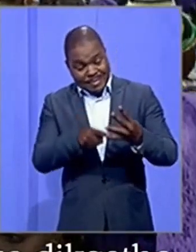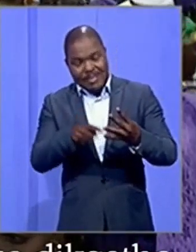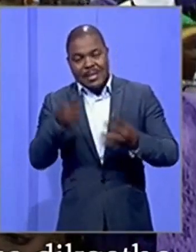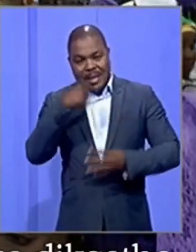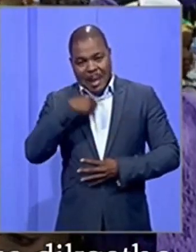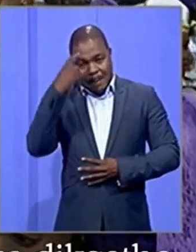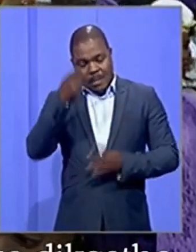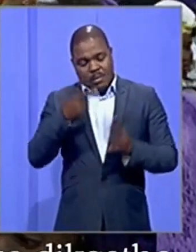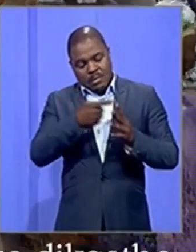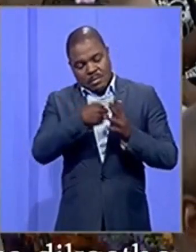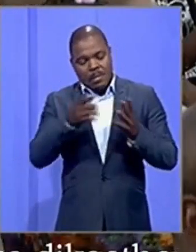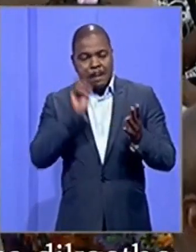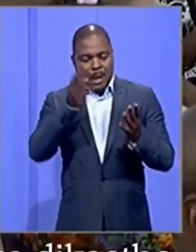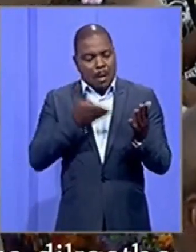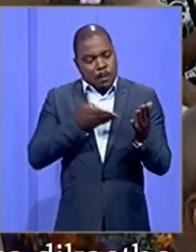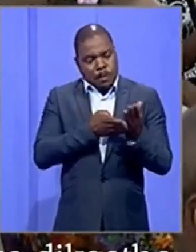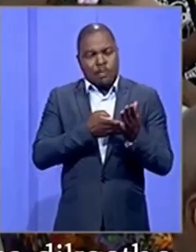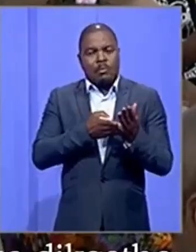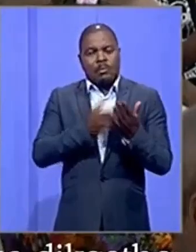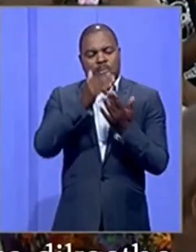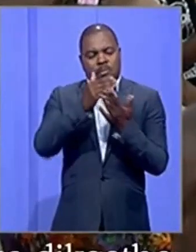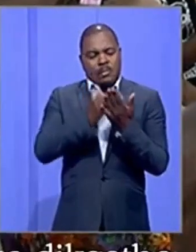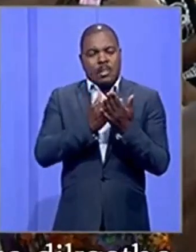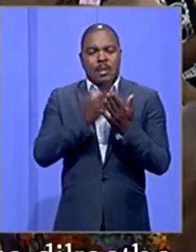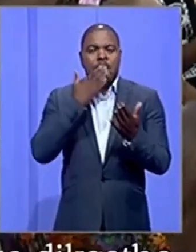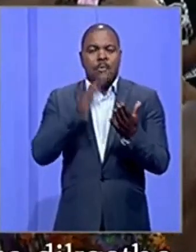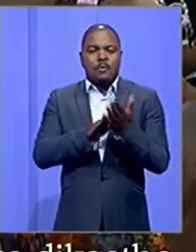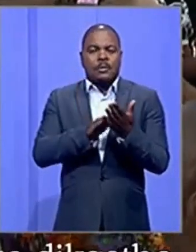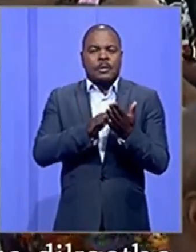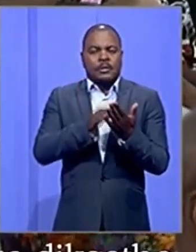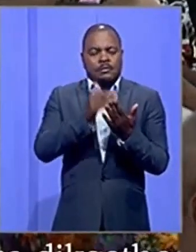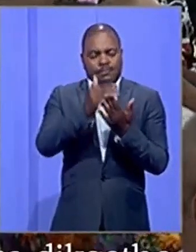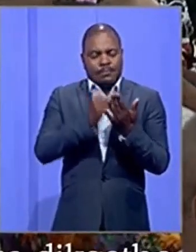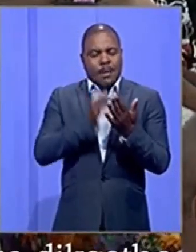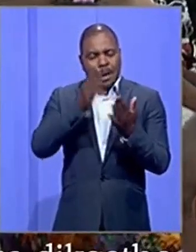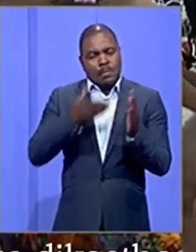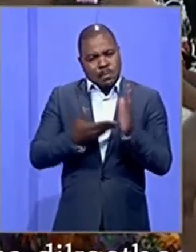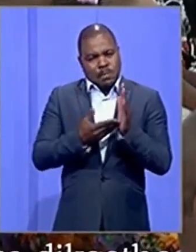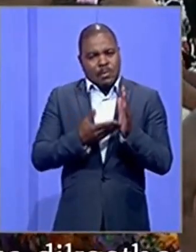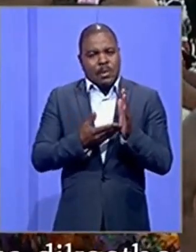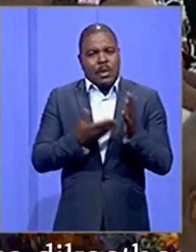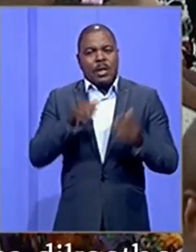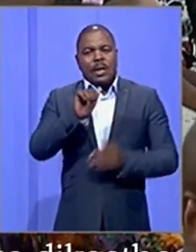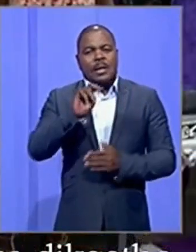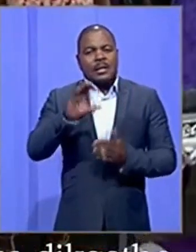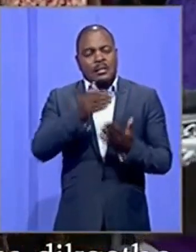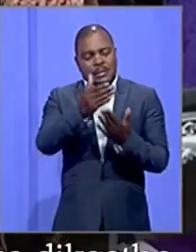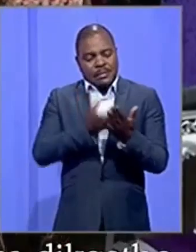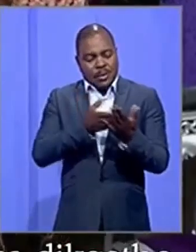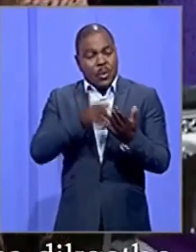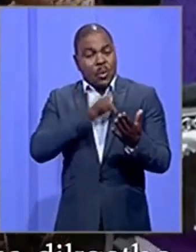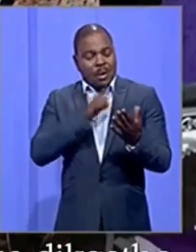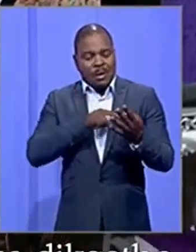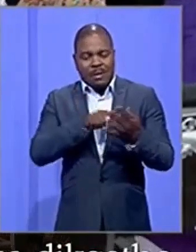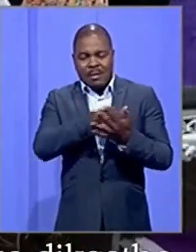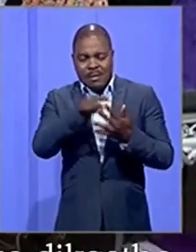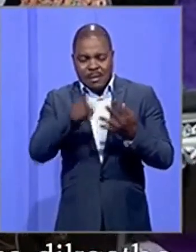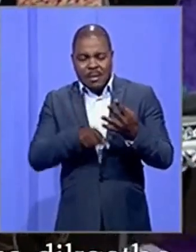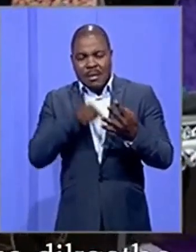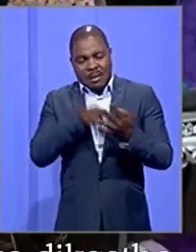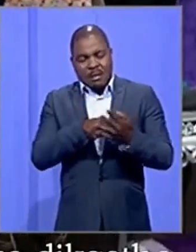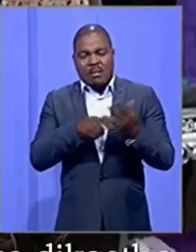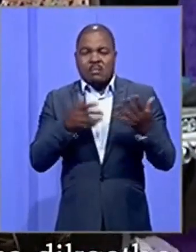tshwanetse di ka hlahella mo yone tokomaneng ena ya ANC hobane ke dintlha tse ileng hore